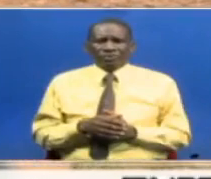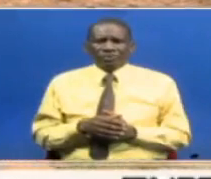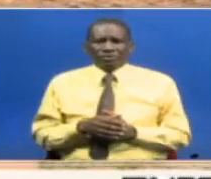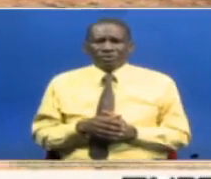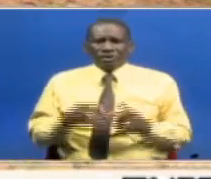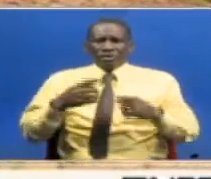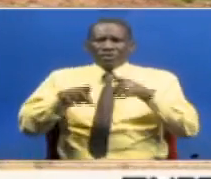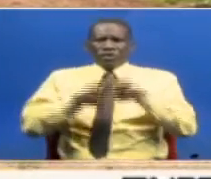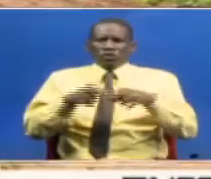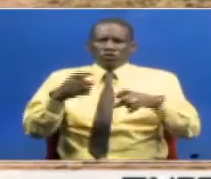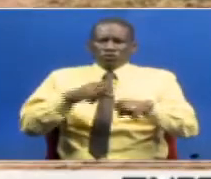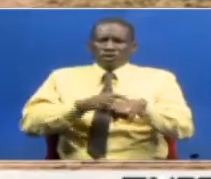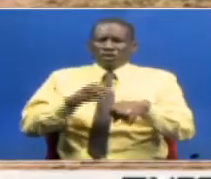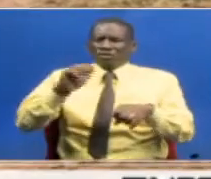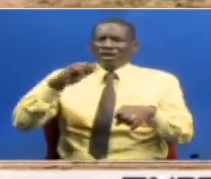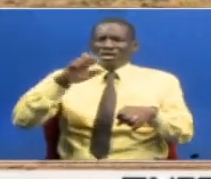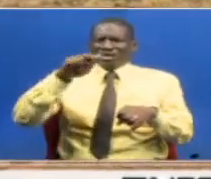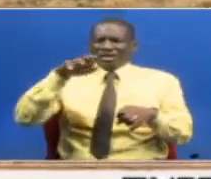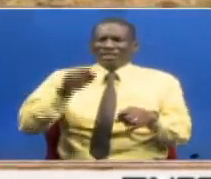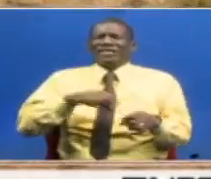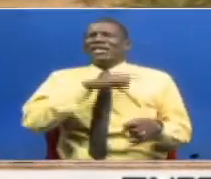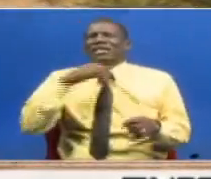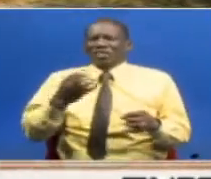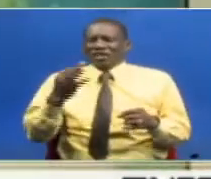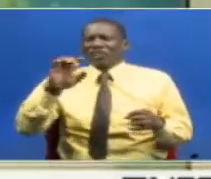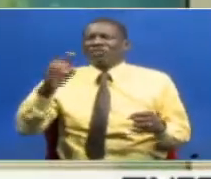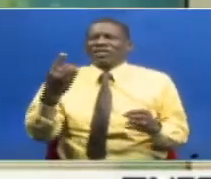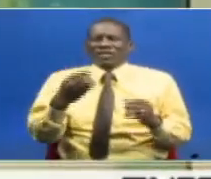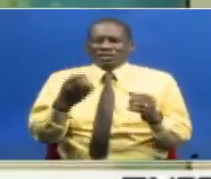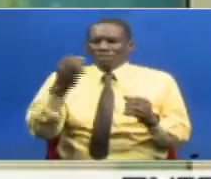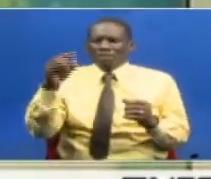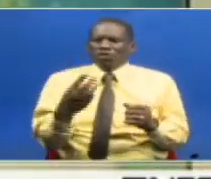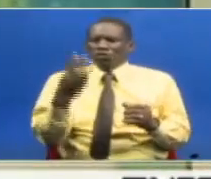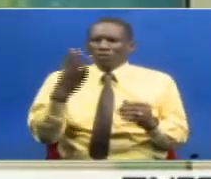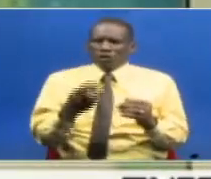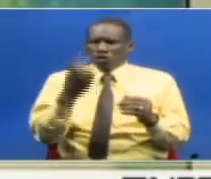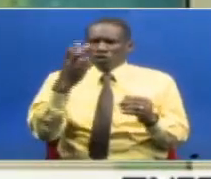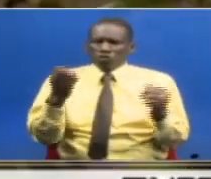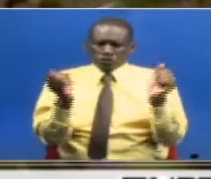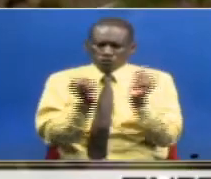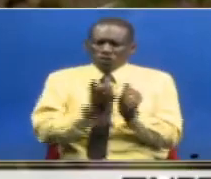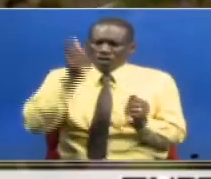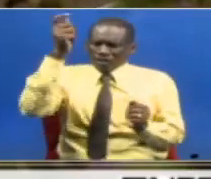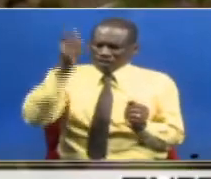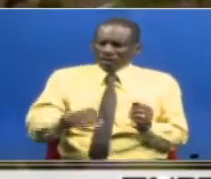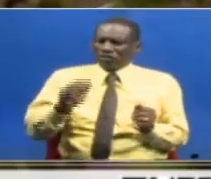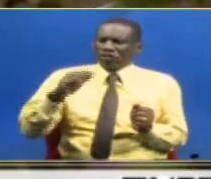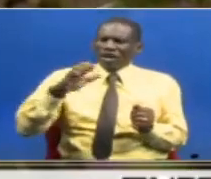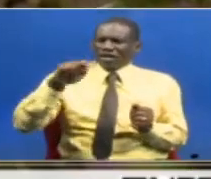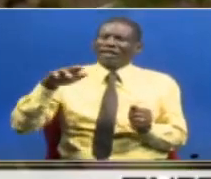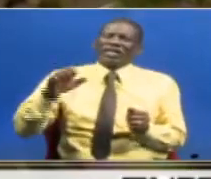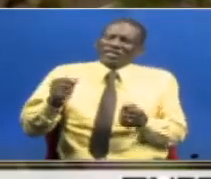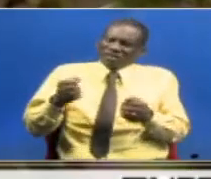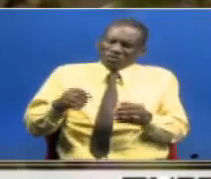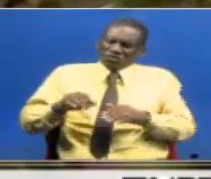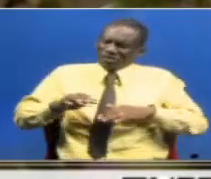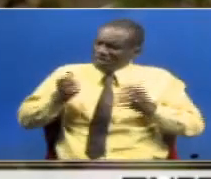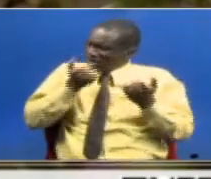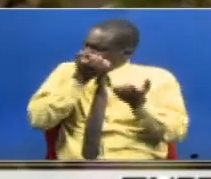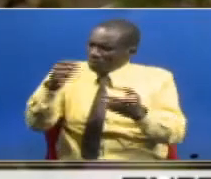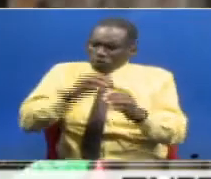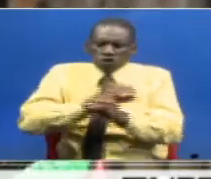However, since Agnes's murder on 31st March 2012, justice for Agnes appeared fallen as no progress on the investigations